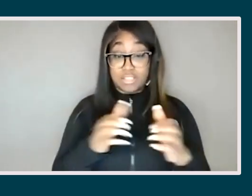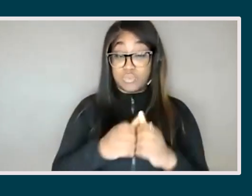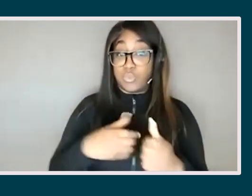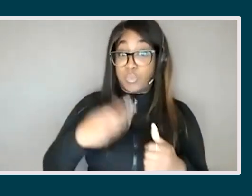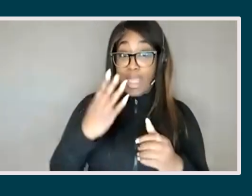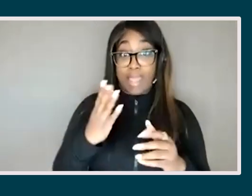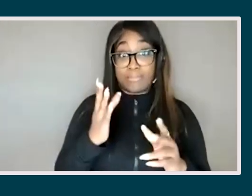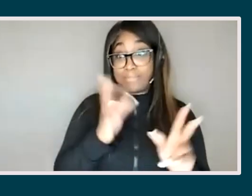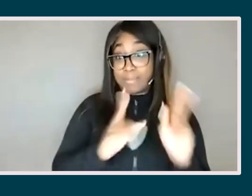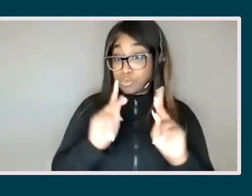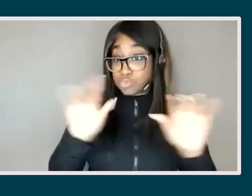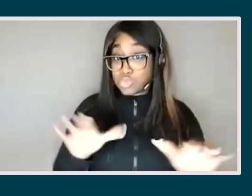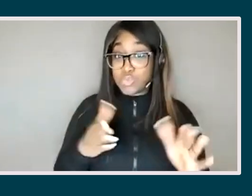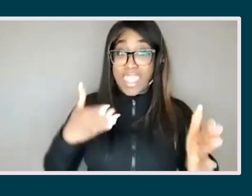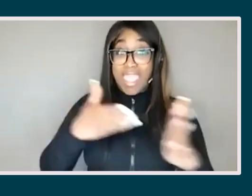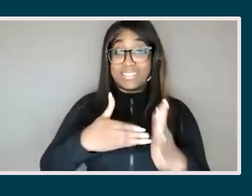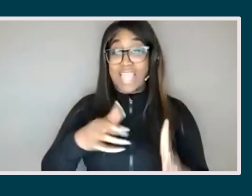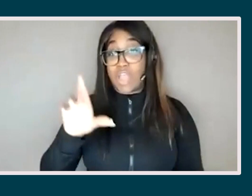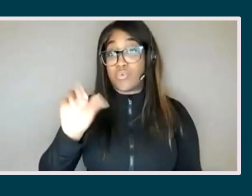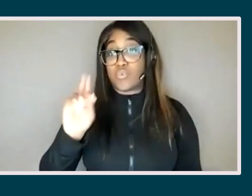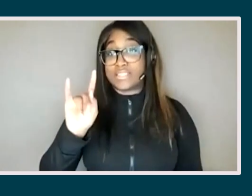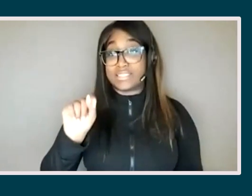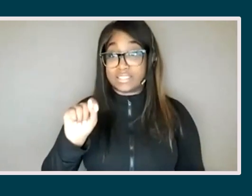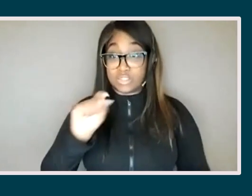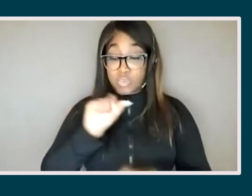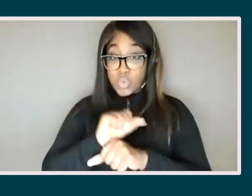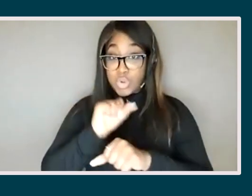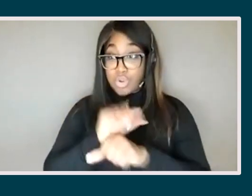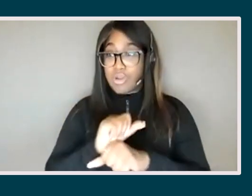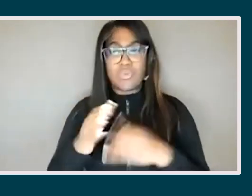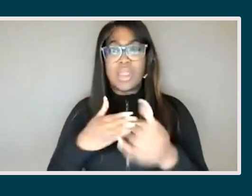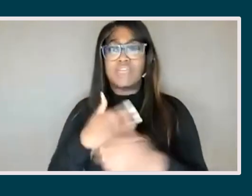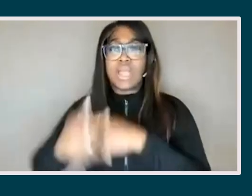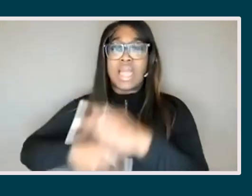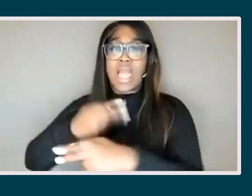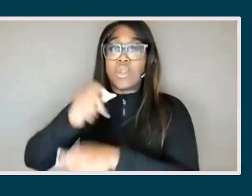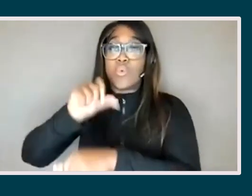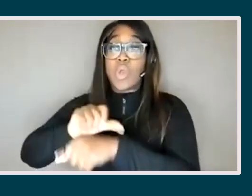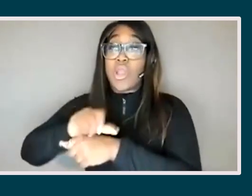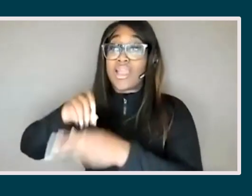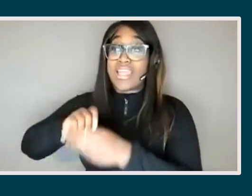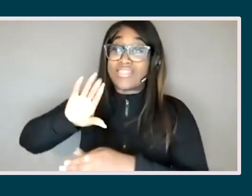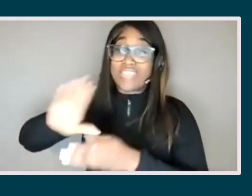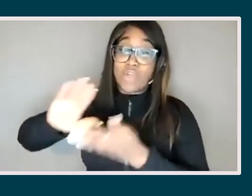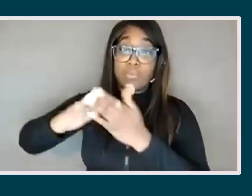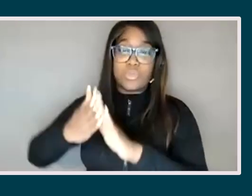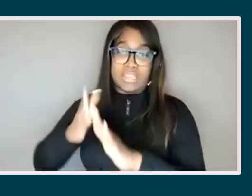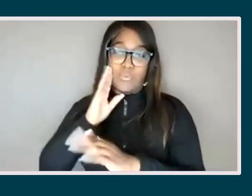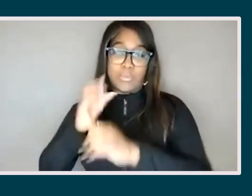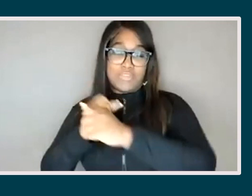anti-racist work, or whatever kind of work they want to do in their community that will be fundamentally anti-racist.